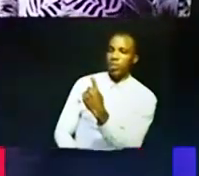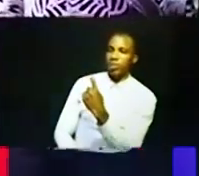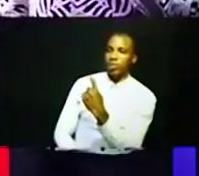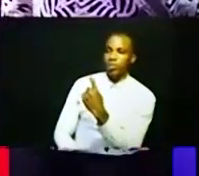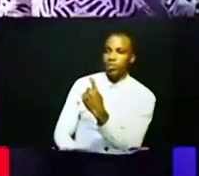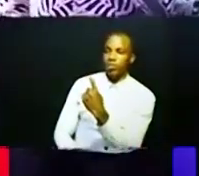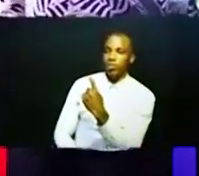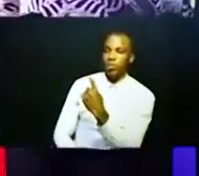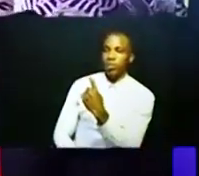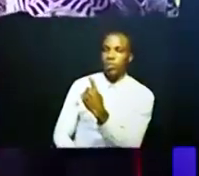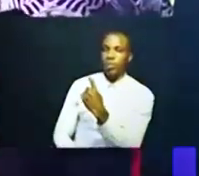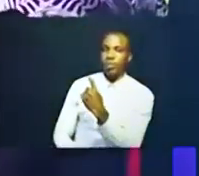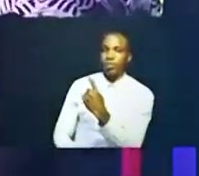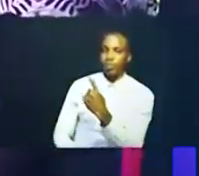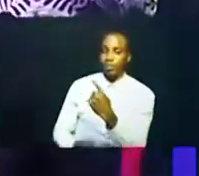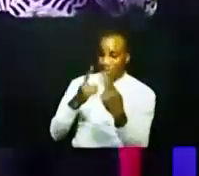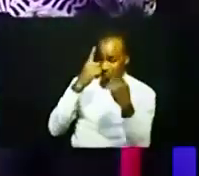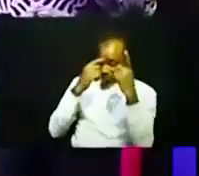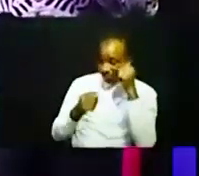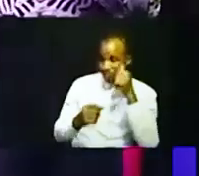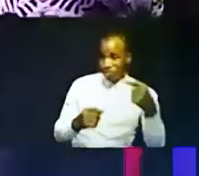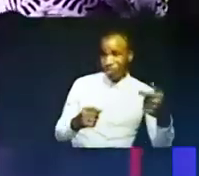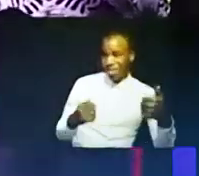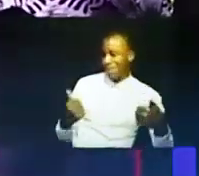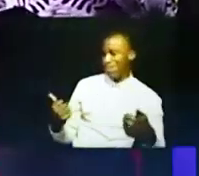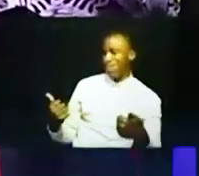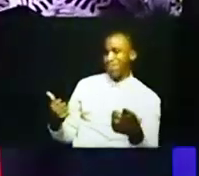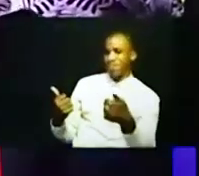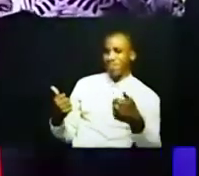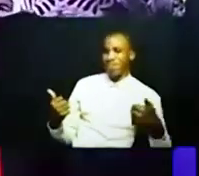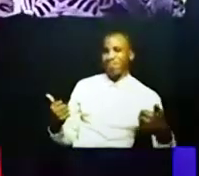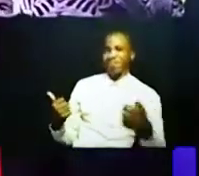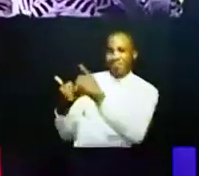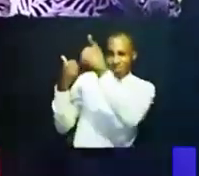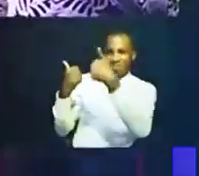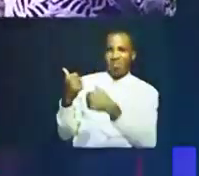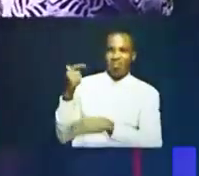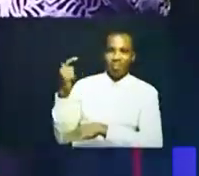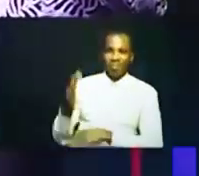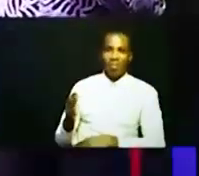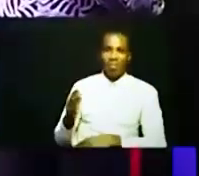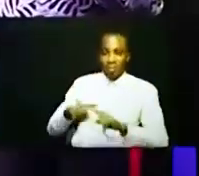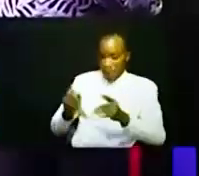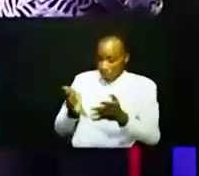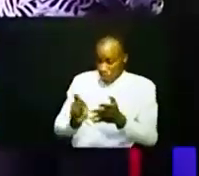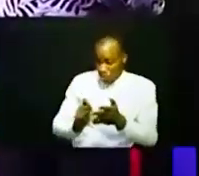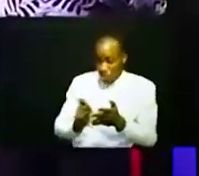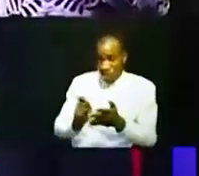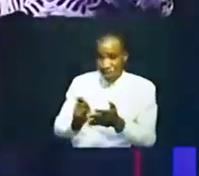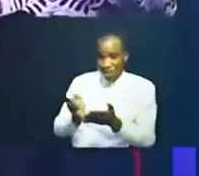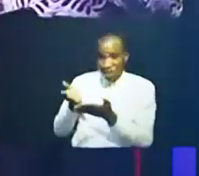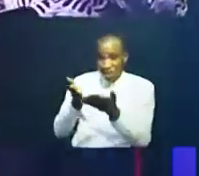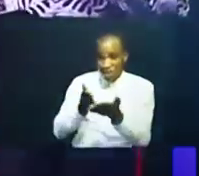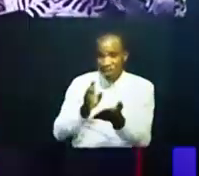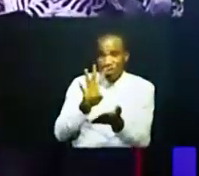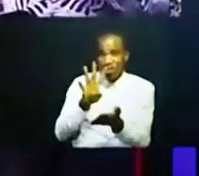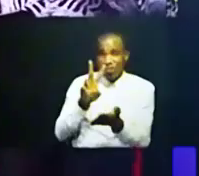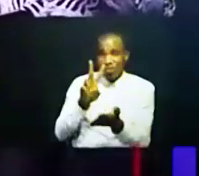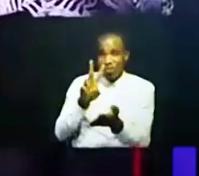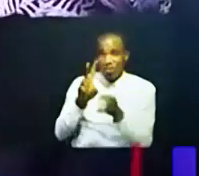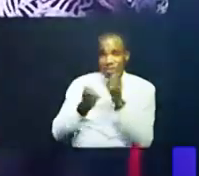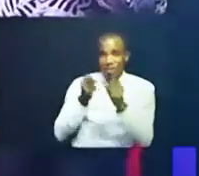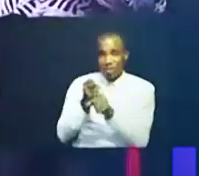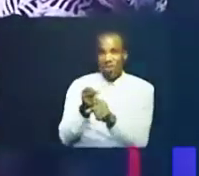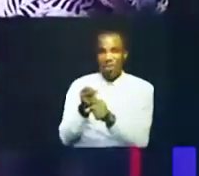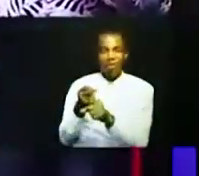Yeah. She challenged what the woman said. This is over 42 years ago. So imagine what is